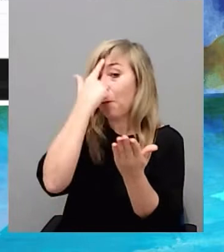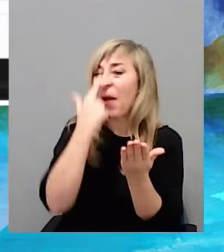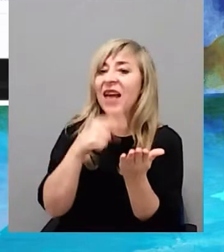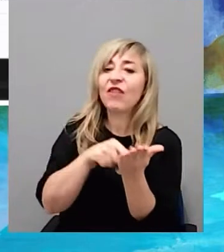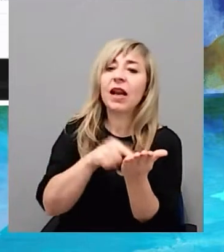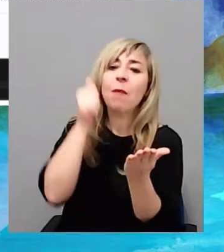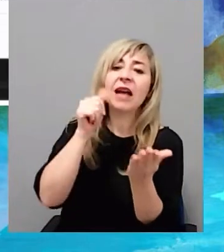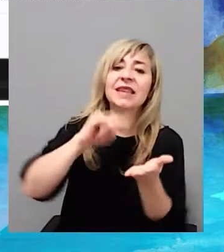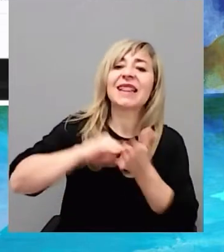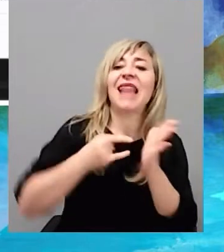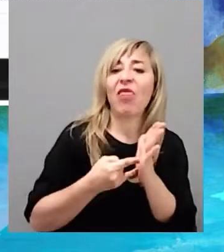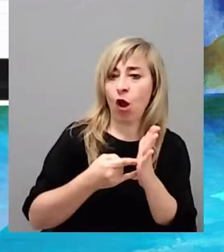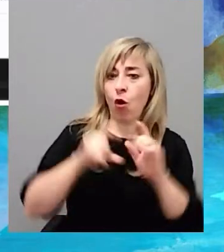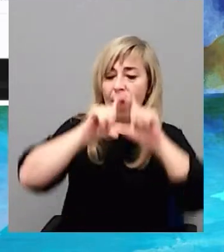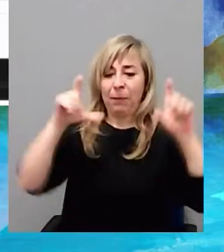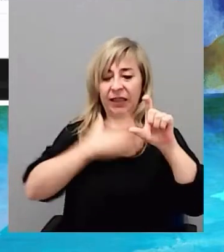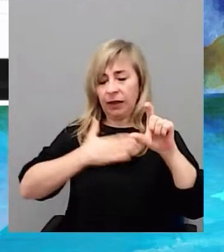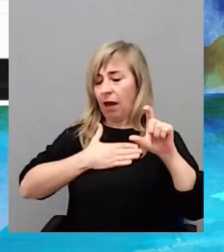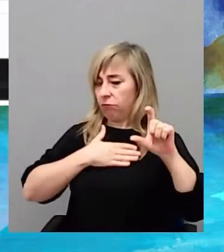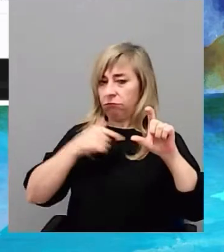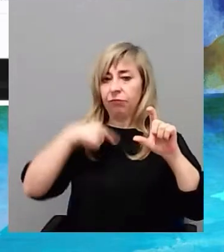profile. That's